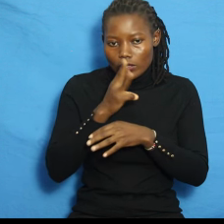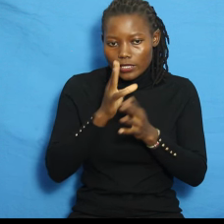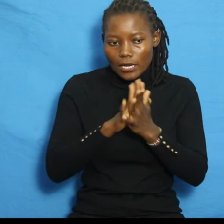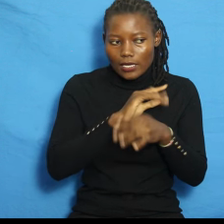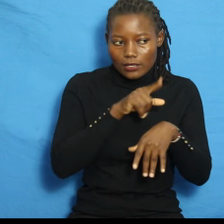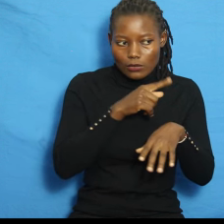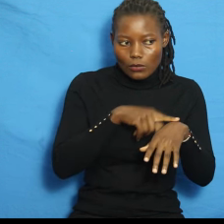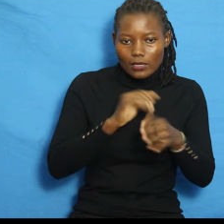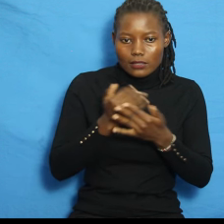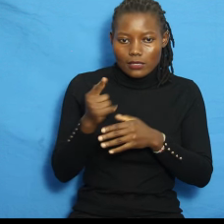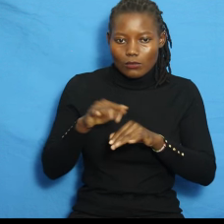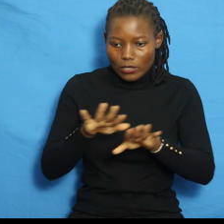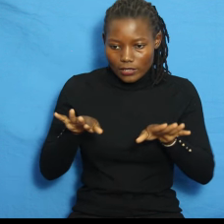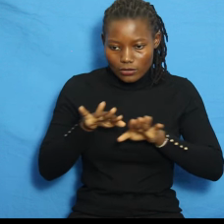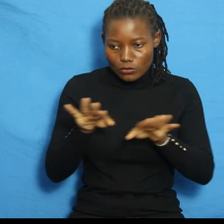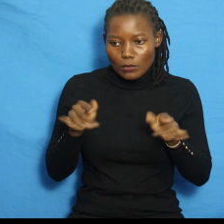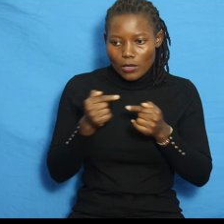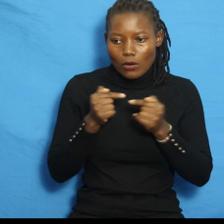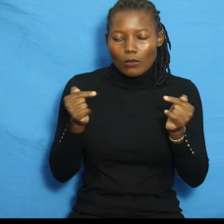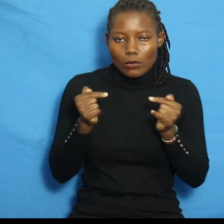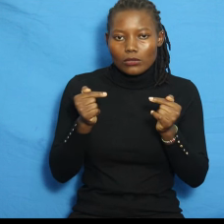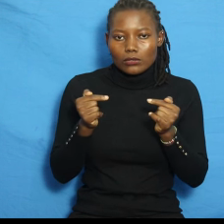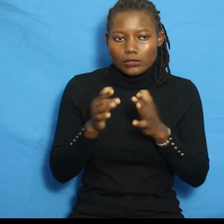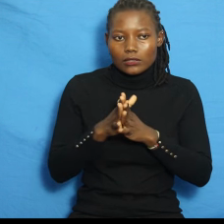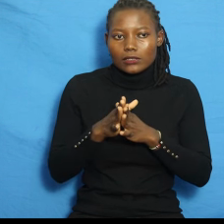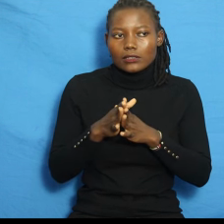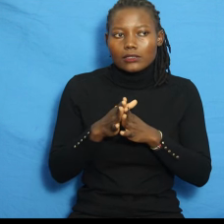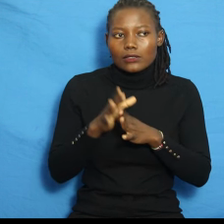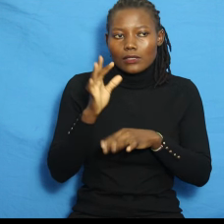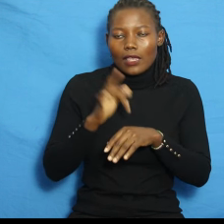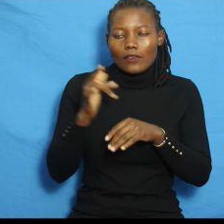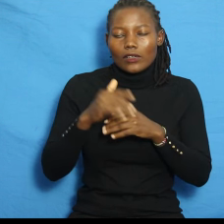is swimming, as opposed to the effect that they have